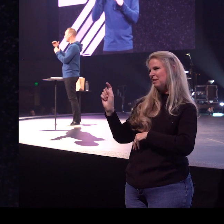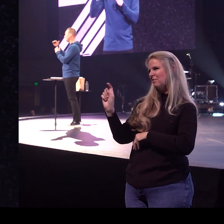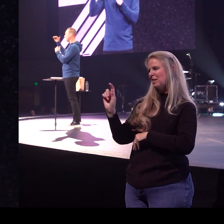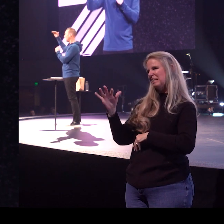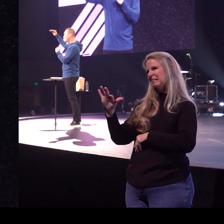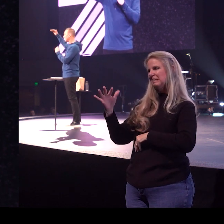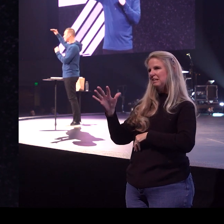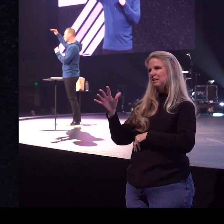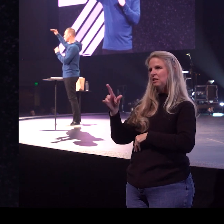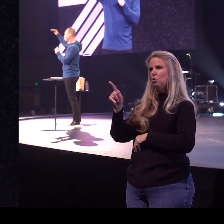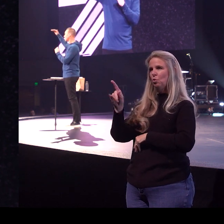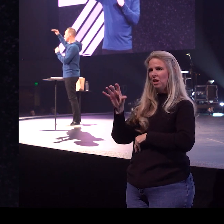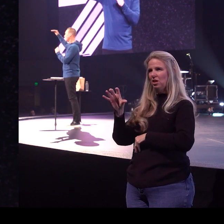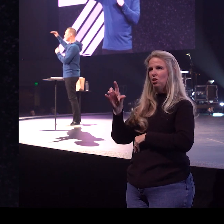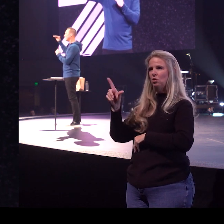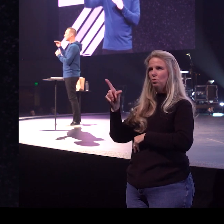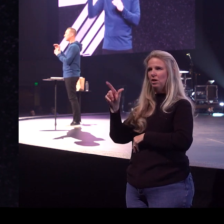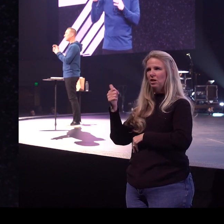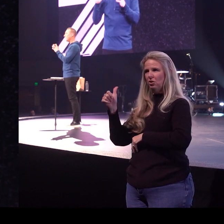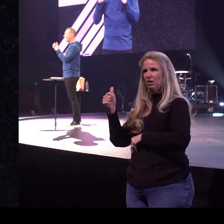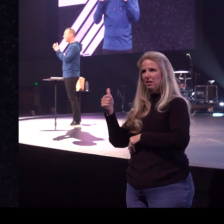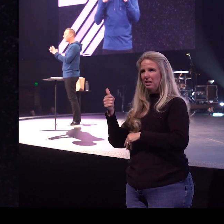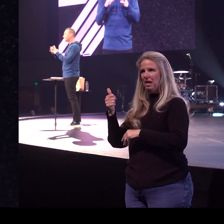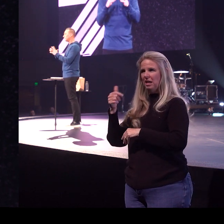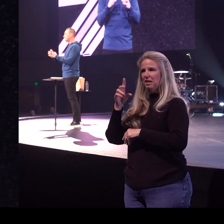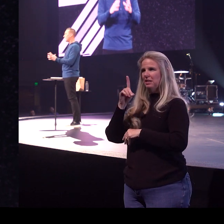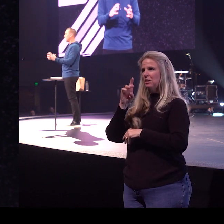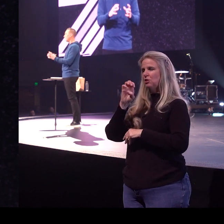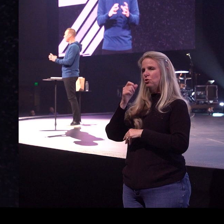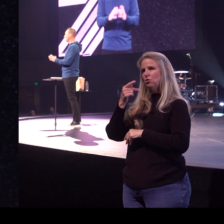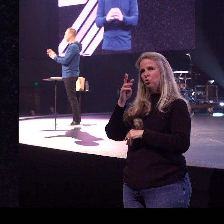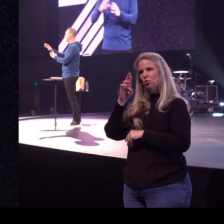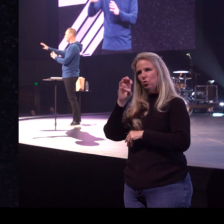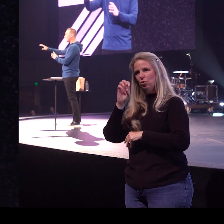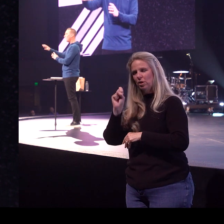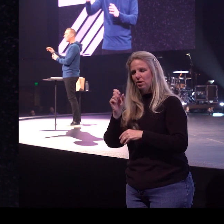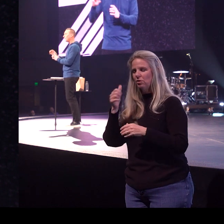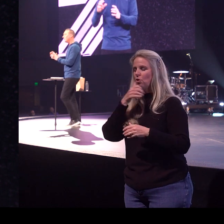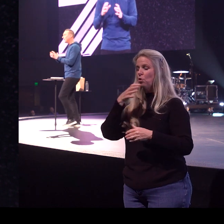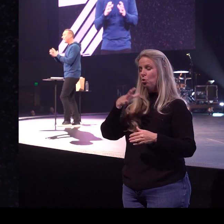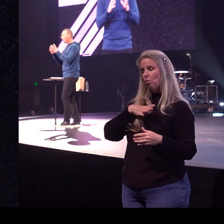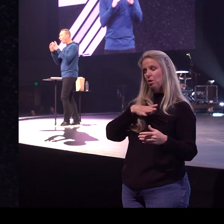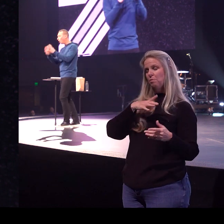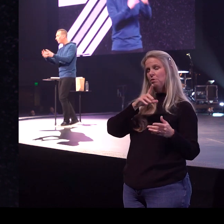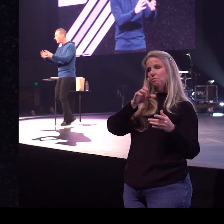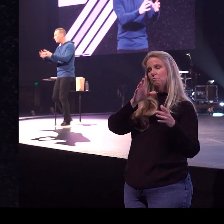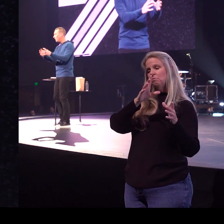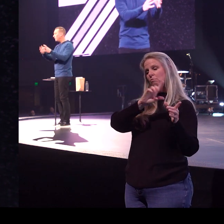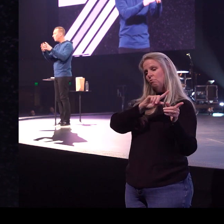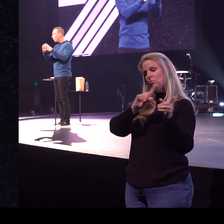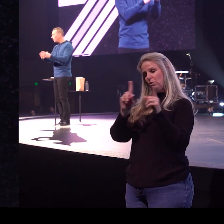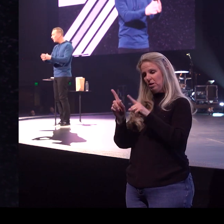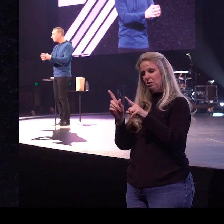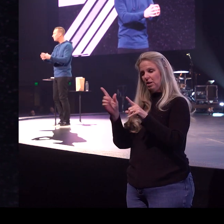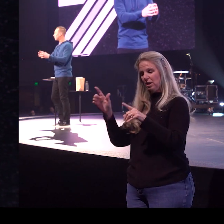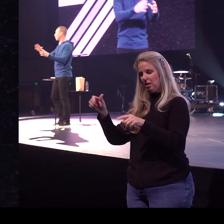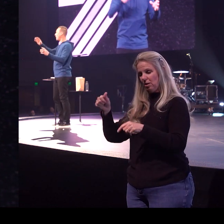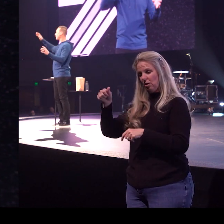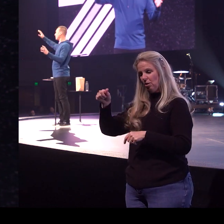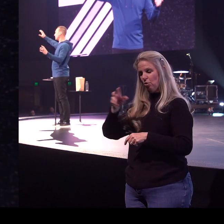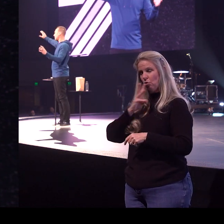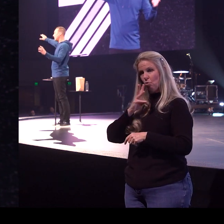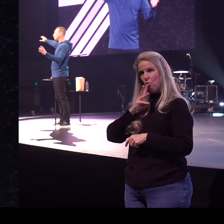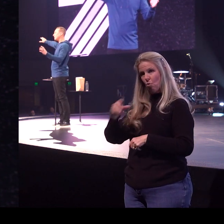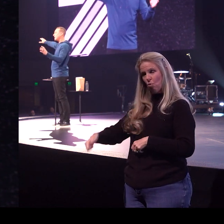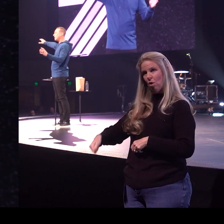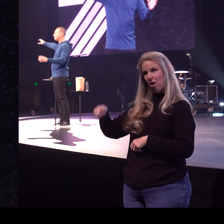get up to 100 and 110 degrees in temperature. So every single day when women went to go get their water, all of them went in the morning or